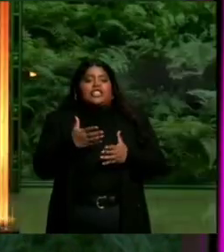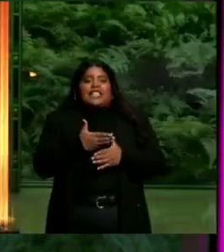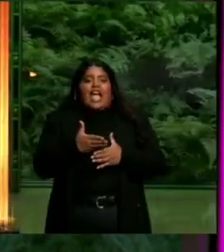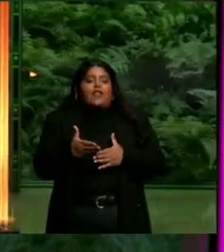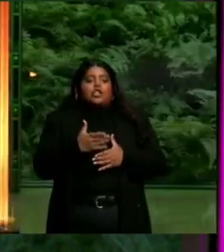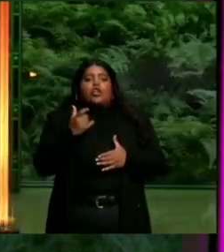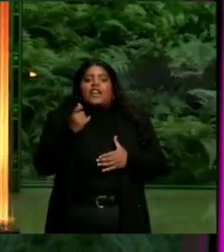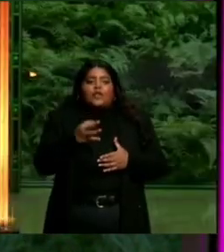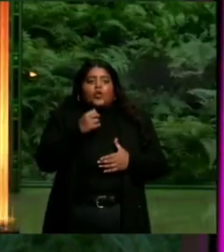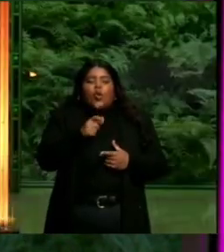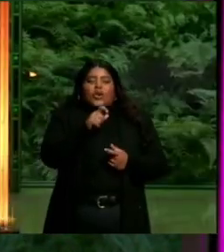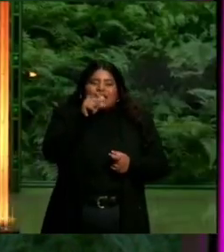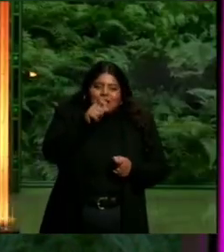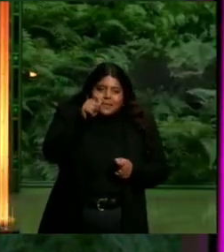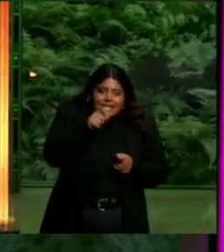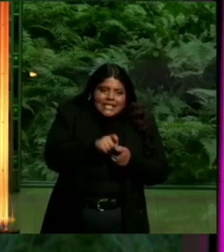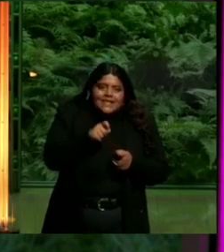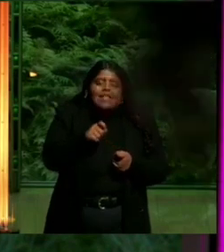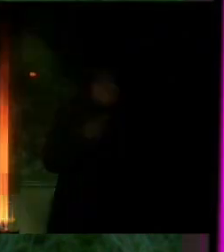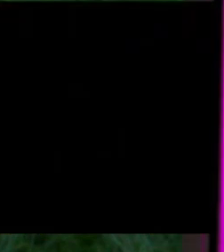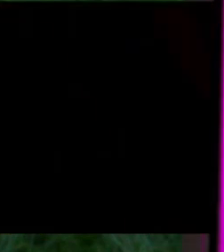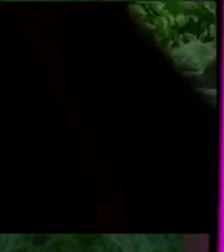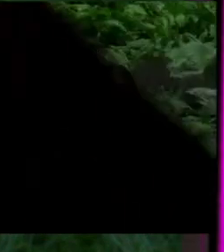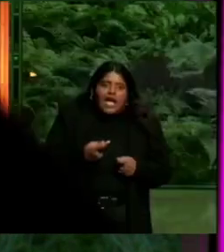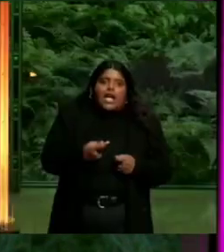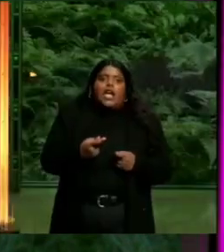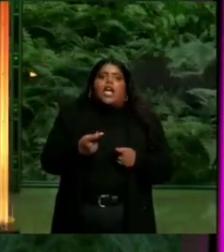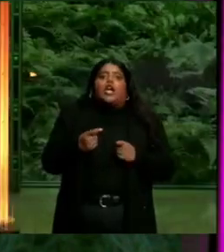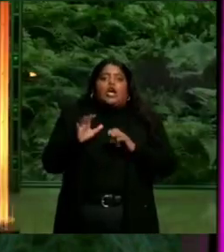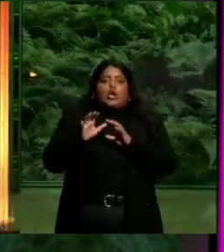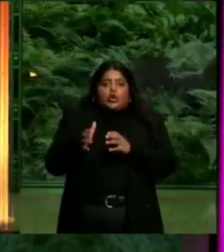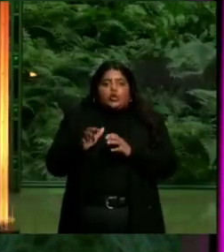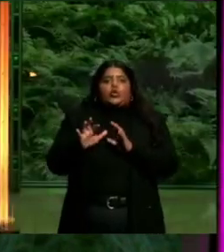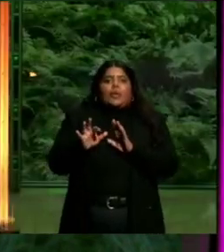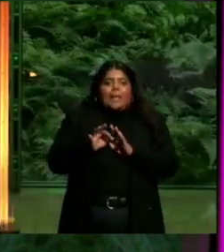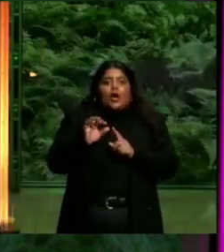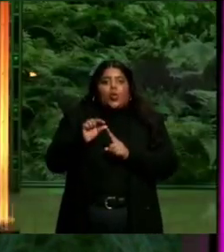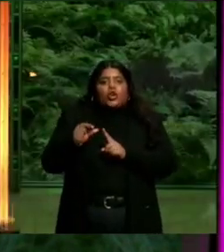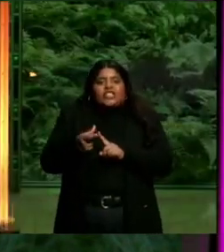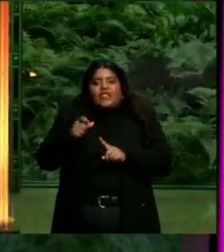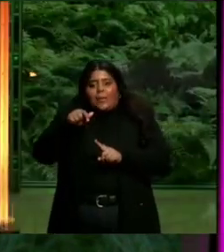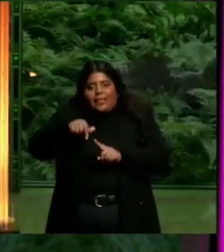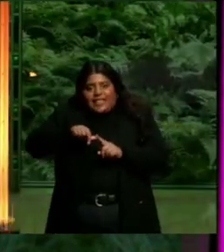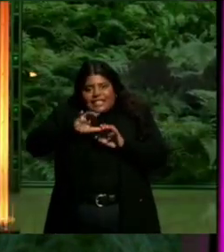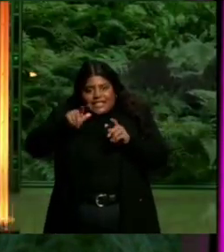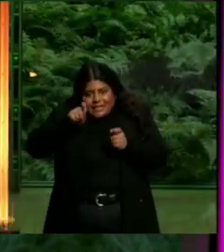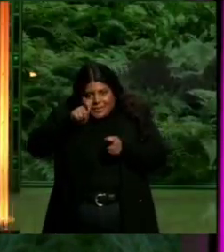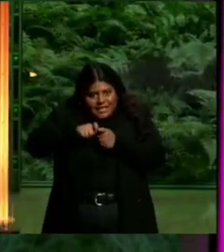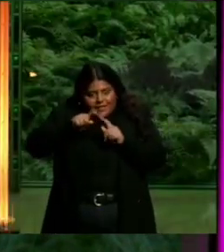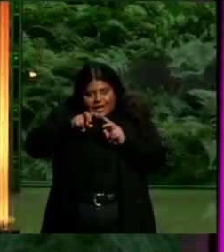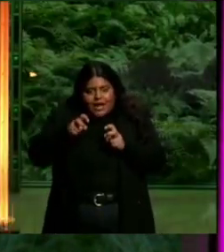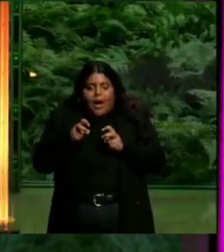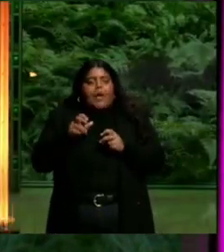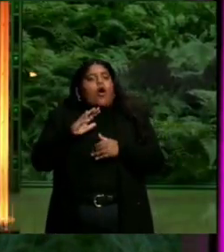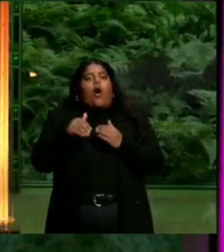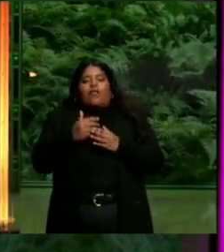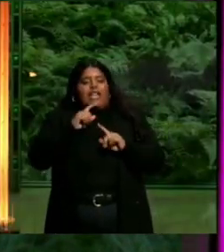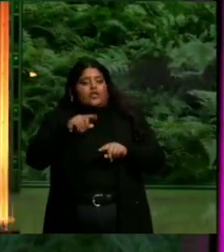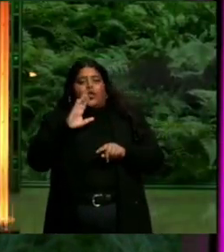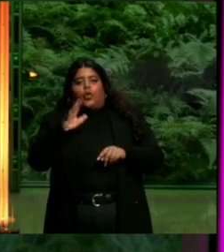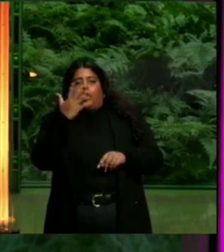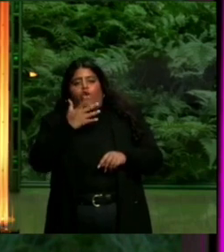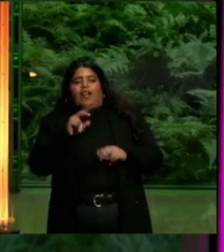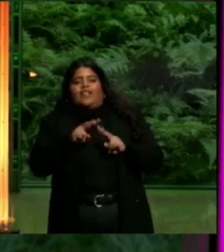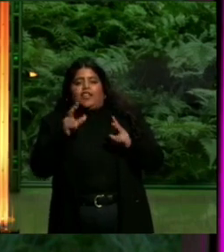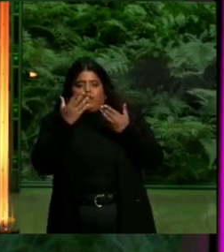one corner where it's really specifically answering your question, the answer is always going to look very generic. So that how you